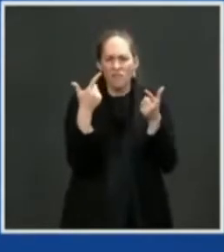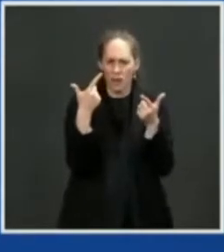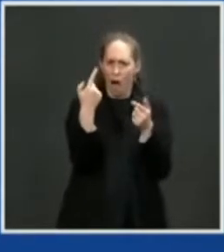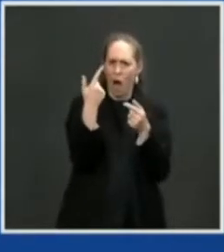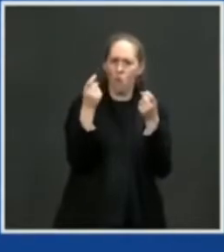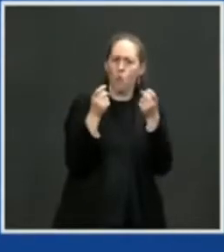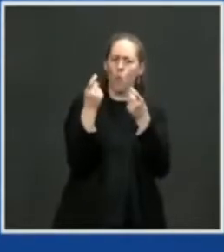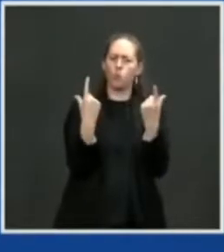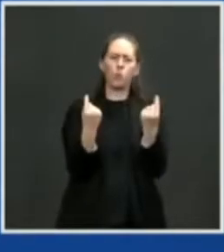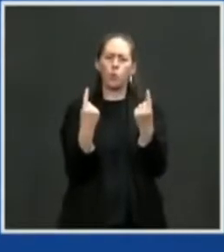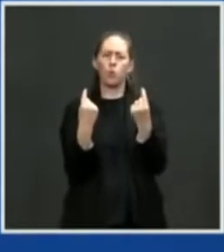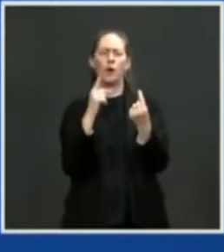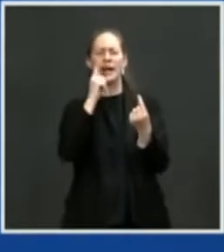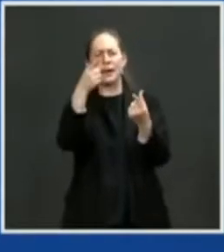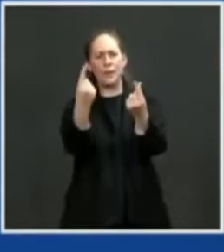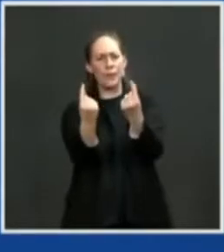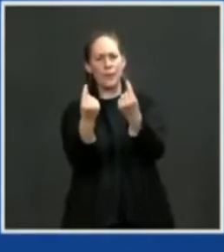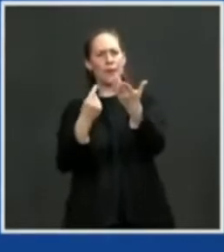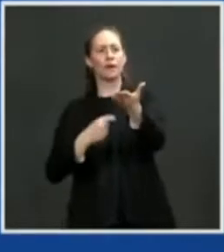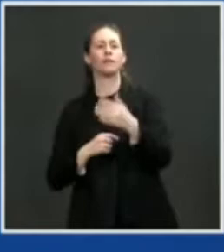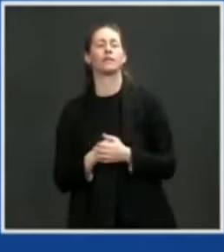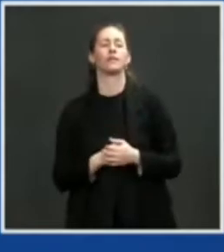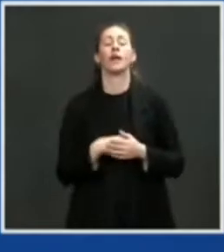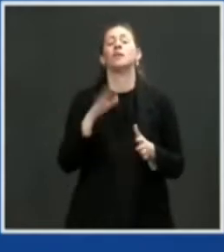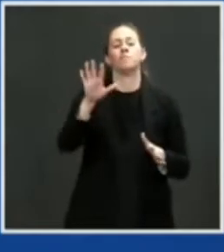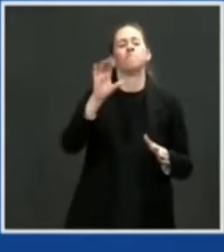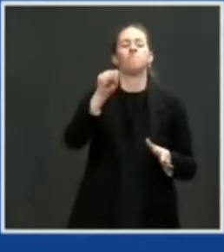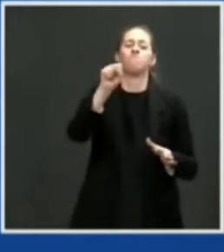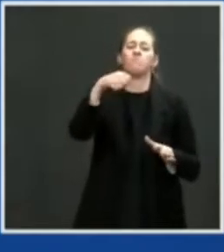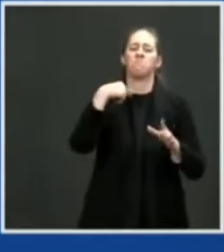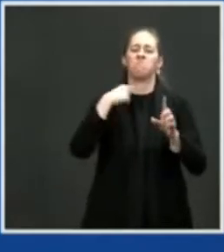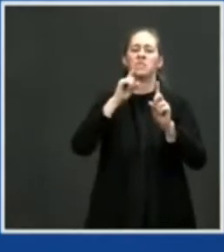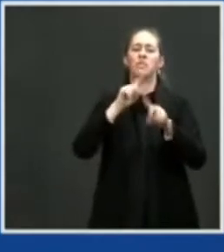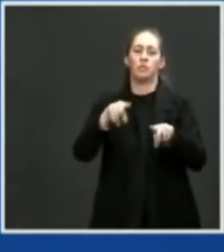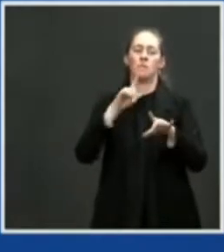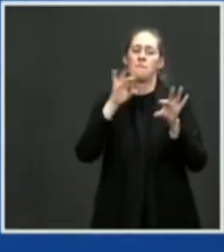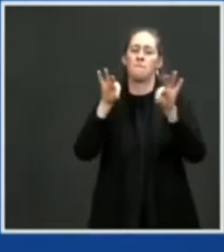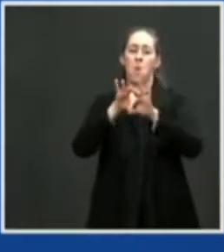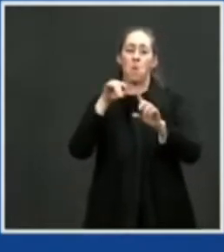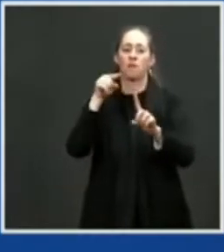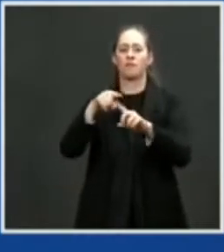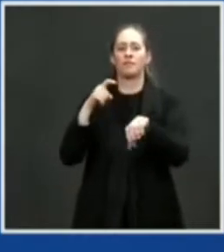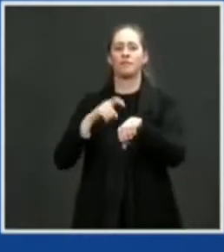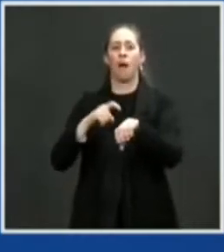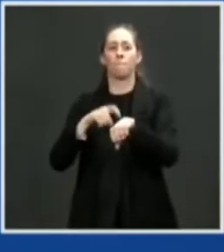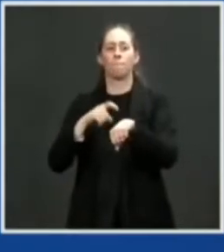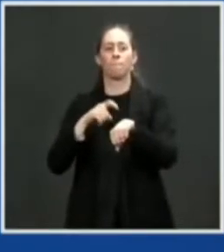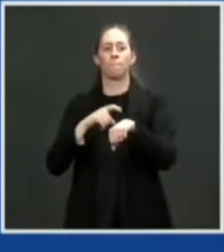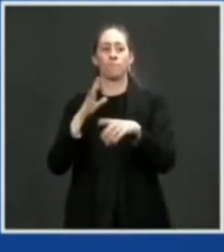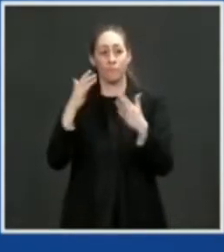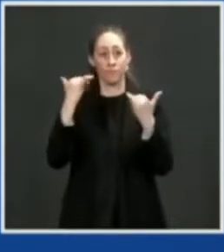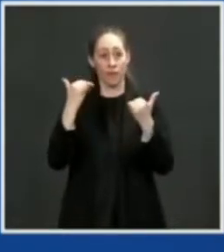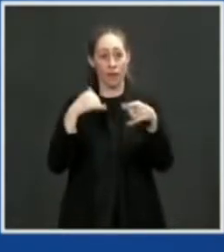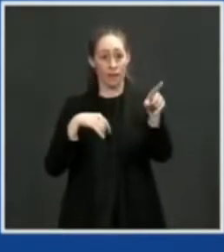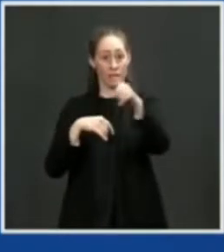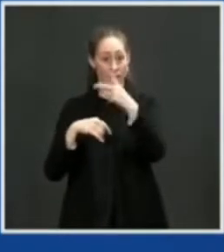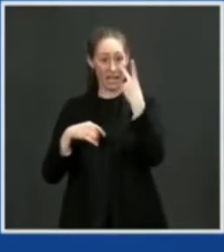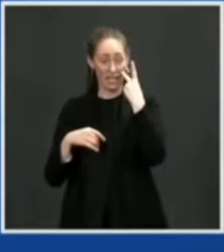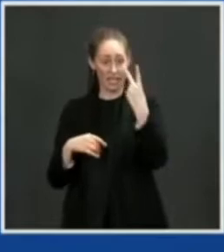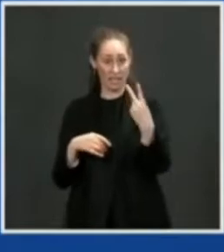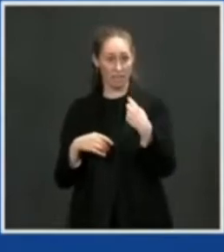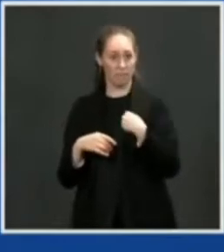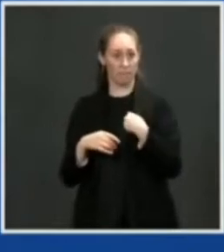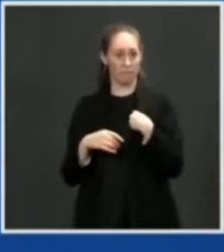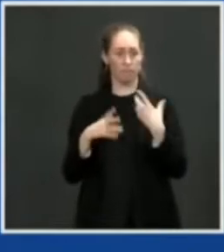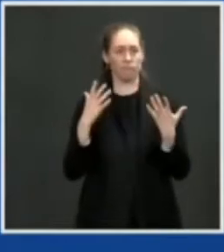timing. We are going to disarm As everybody. you've all observed, We're going to make this country as safe as successful